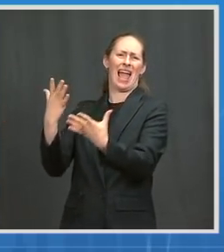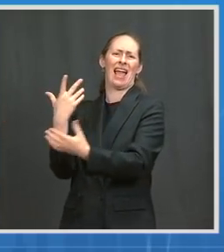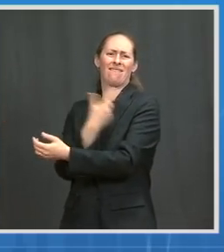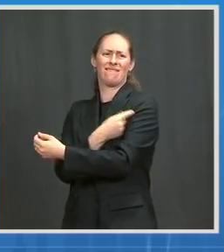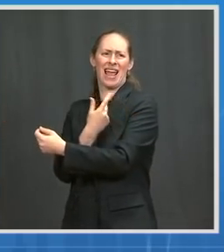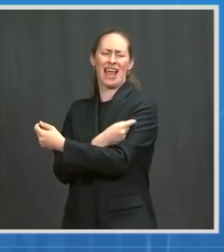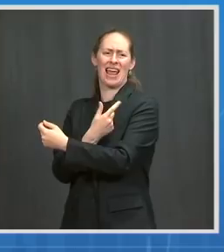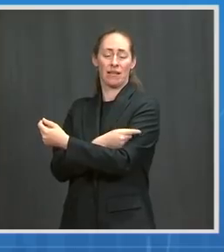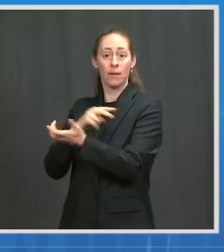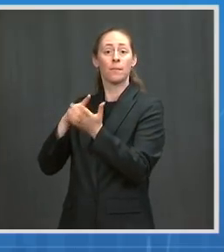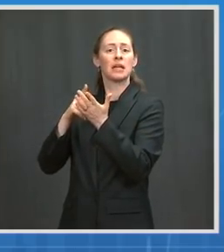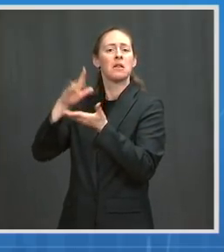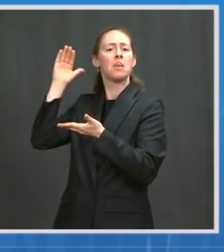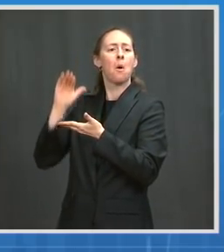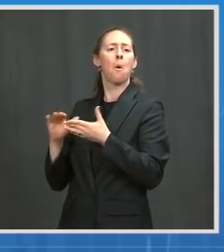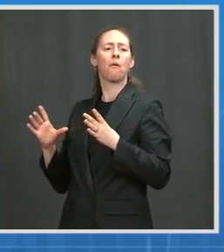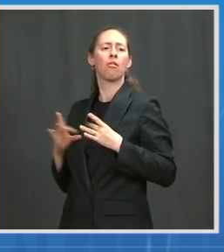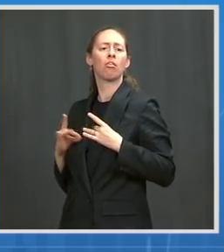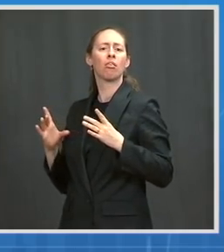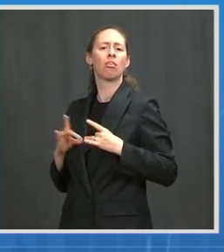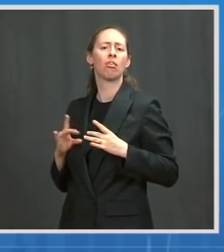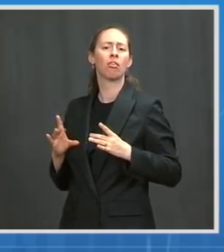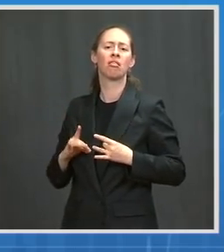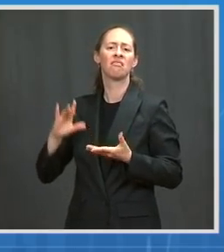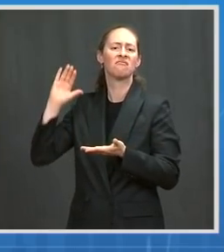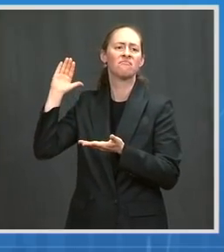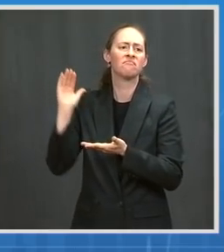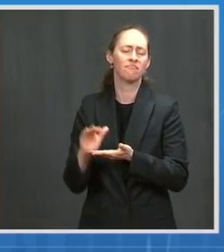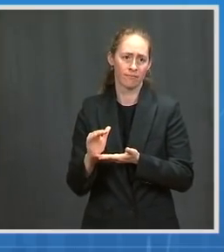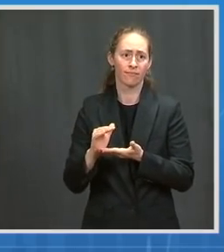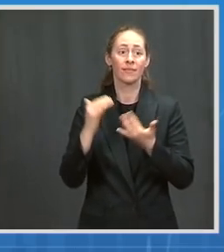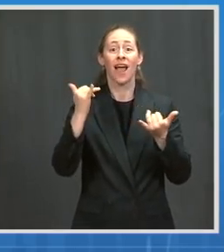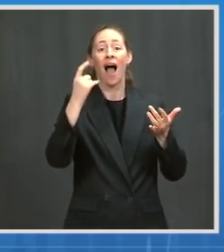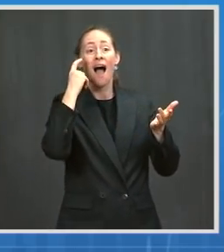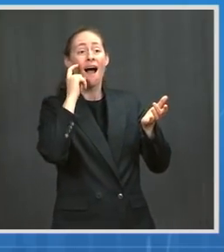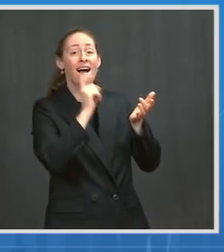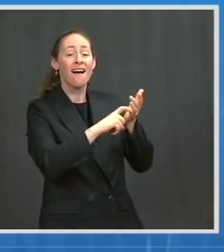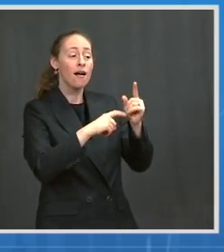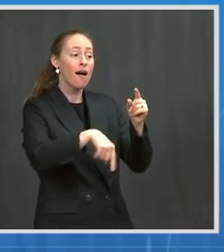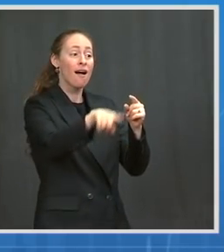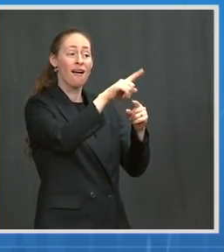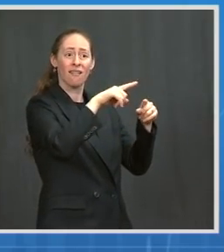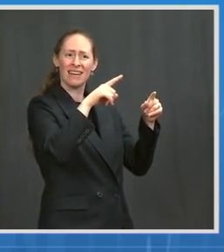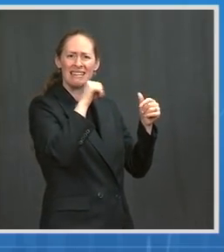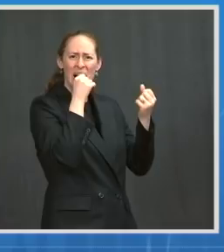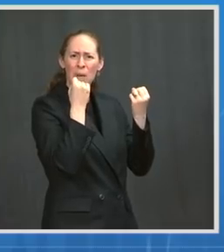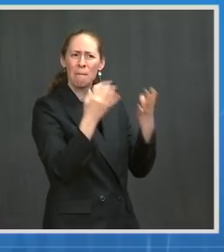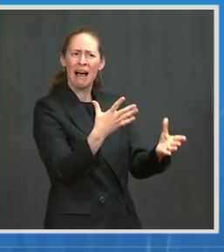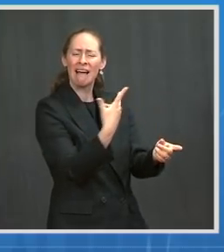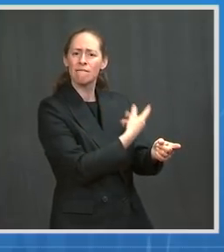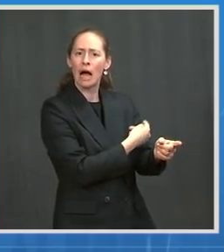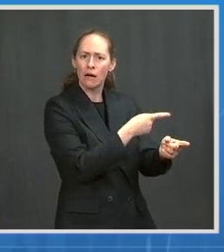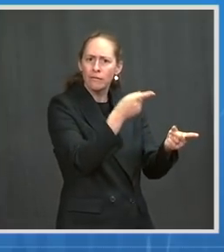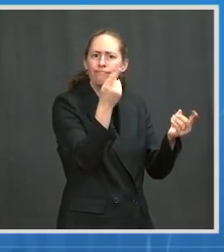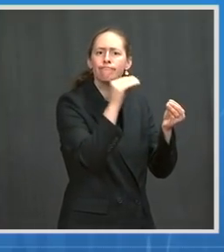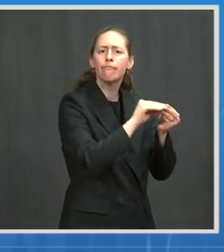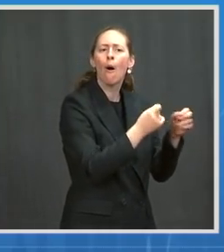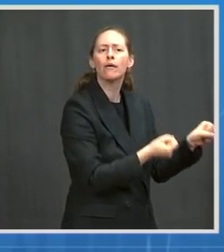and hospitalizations, and communities with the lowest vaccination rates have higher new cases and